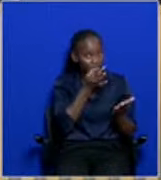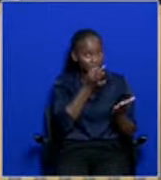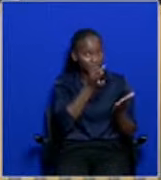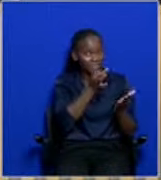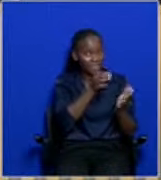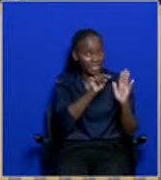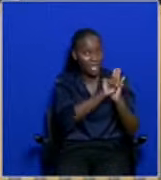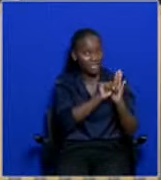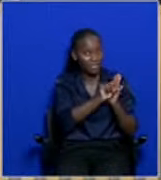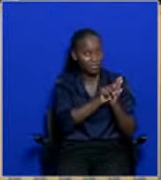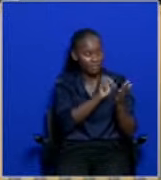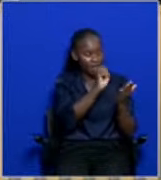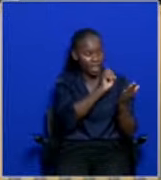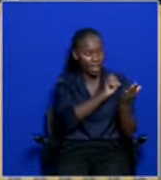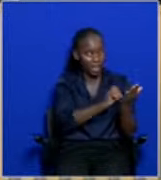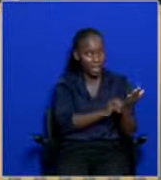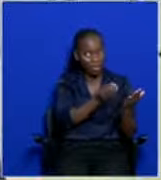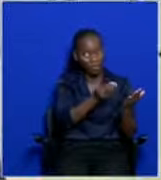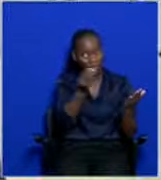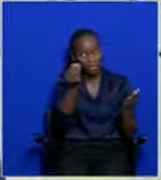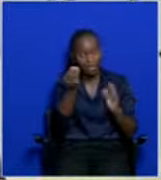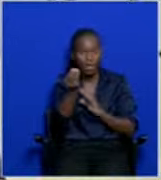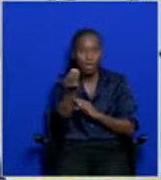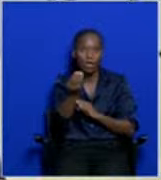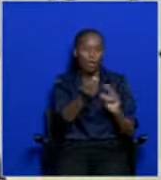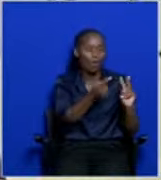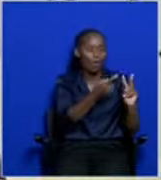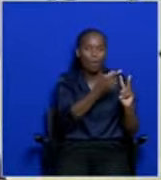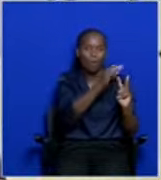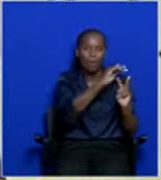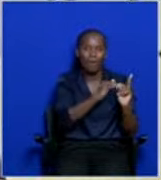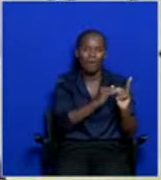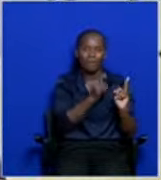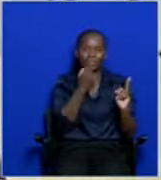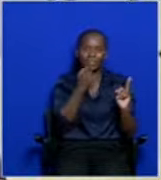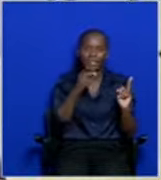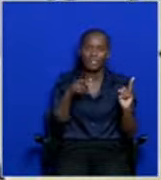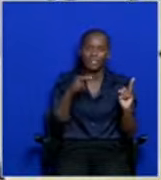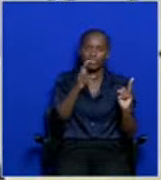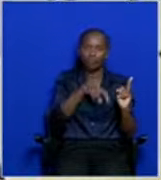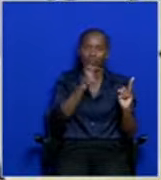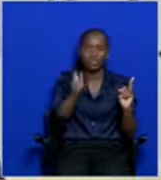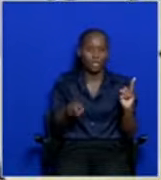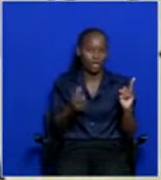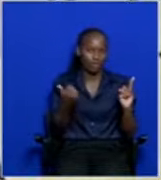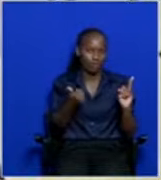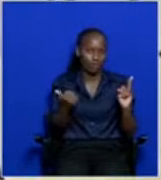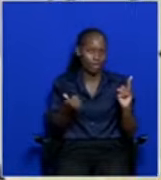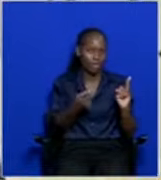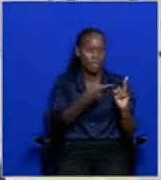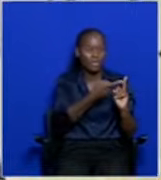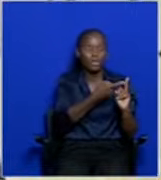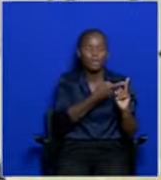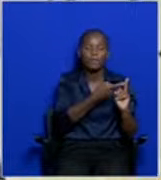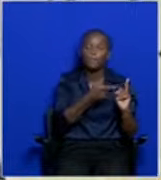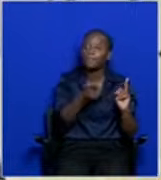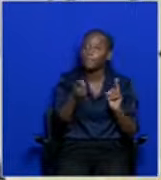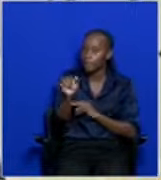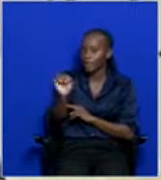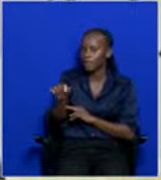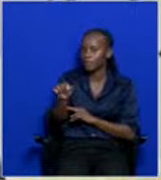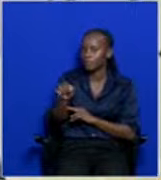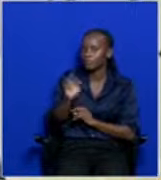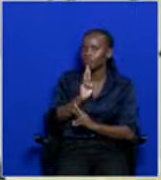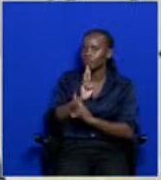retired. Yes, we are still going to file the report. Immediately after obtaining